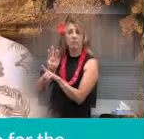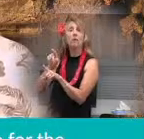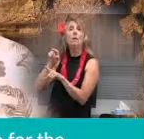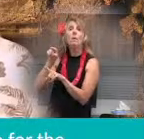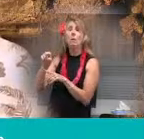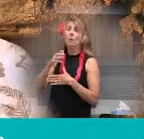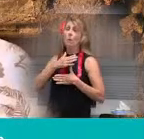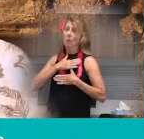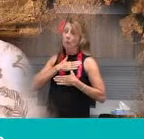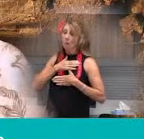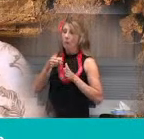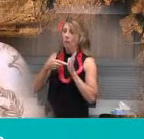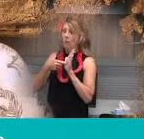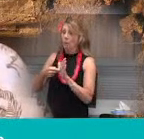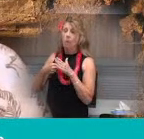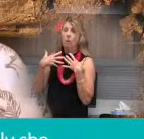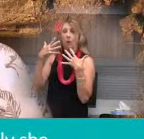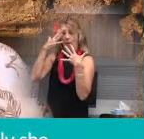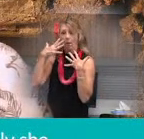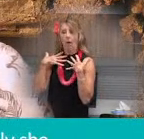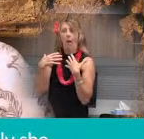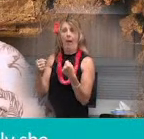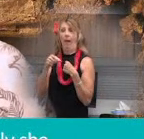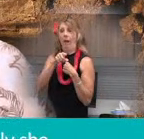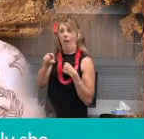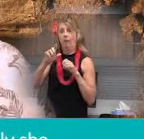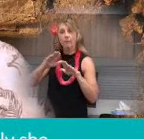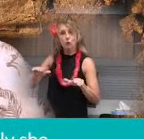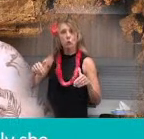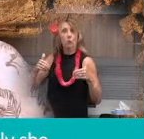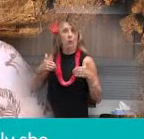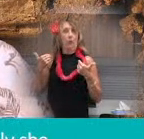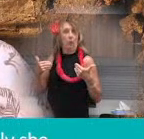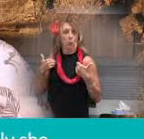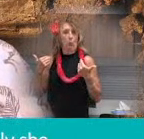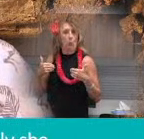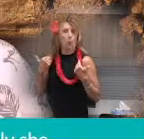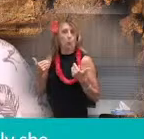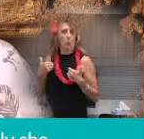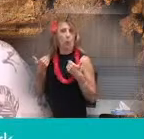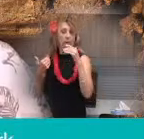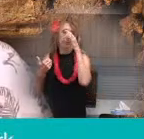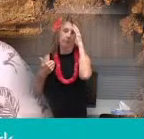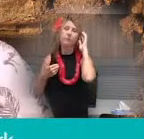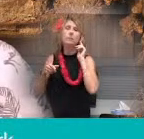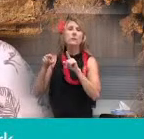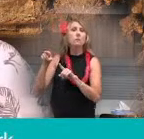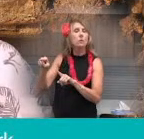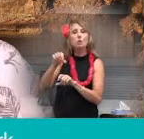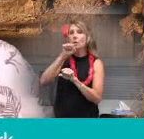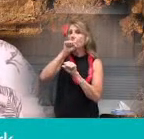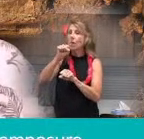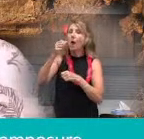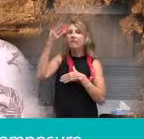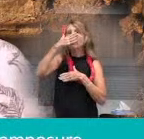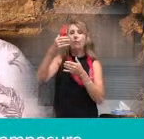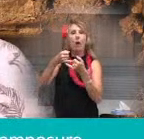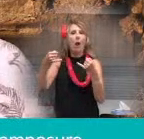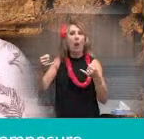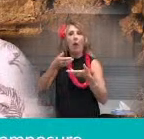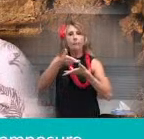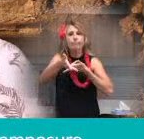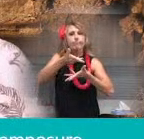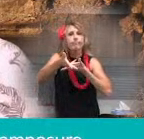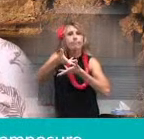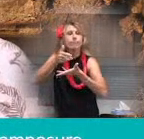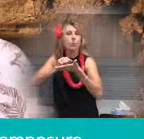advocate for the well-being of all children and youth in the St. Clair family. She loved doing frontline work with